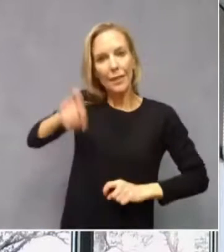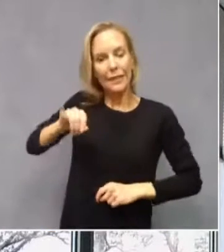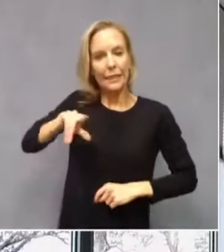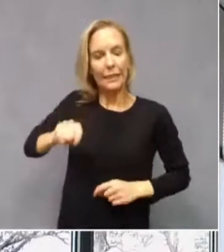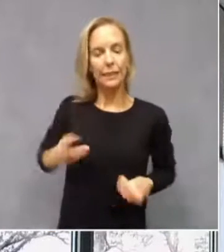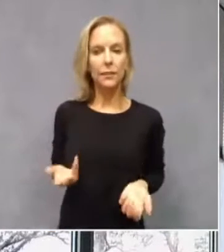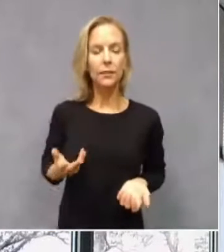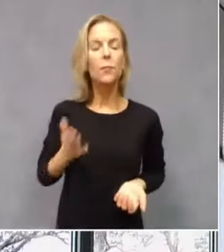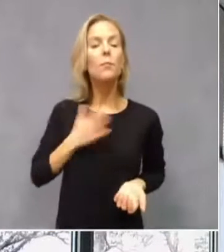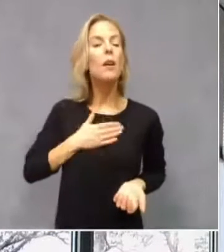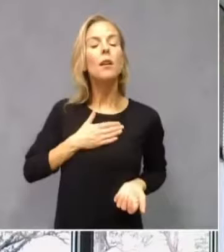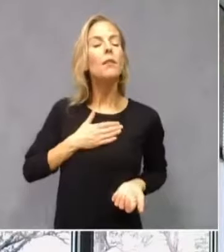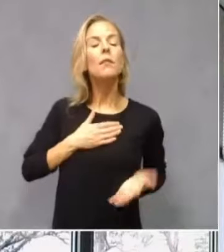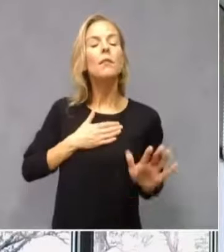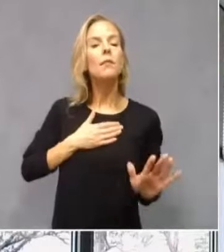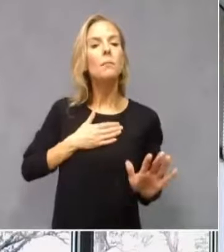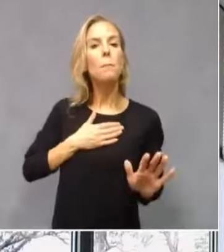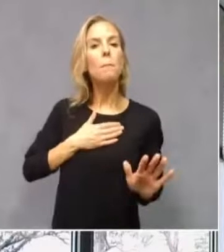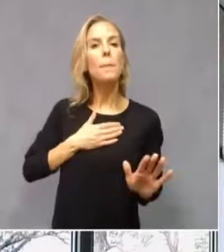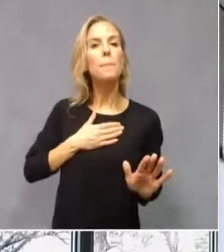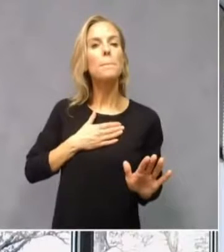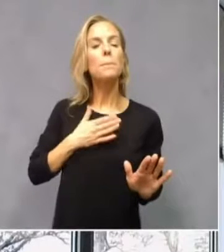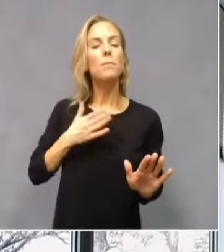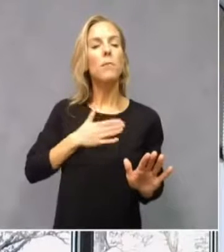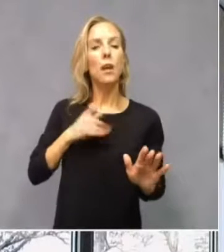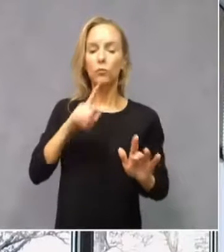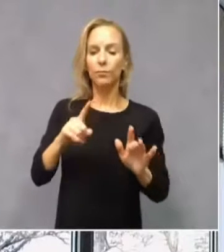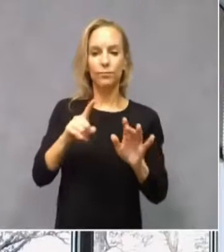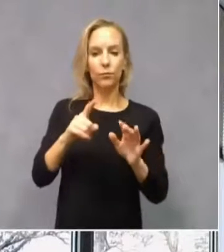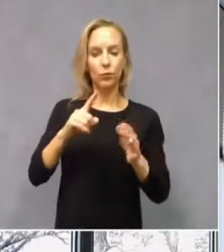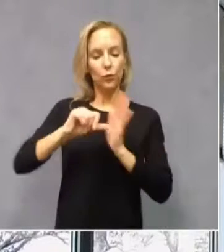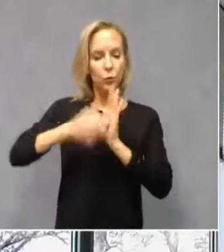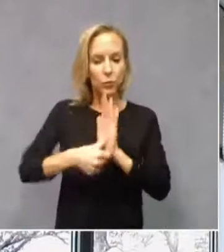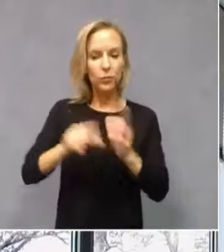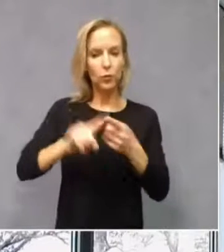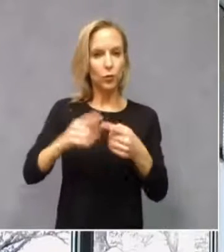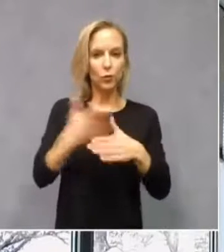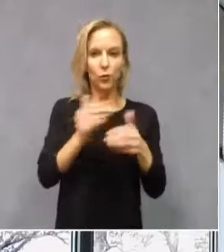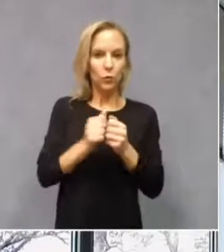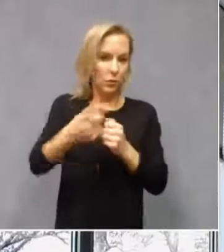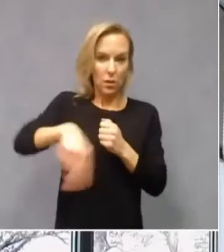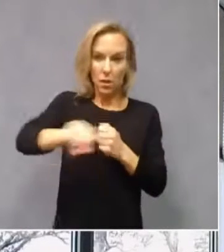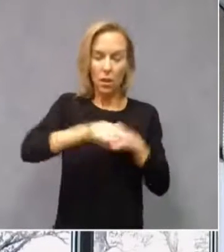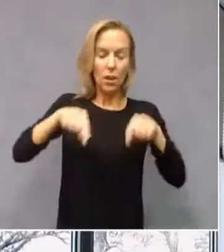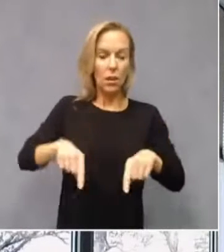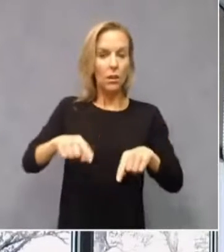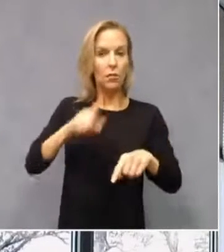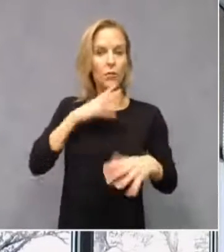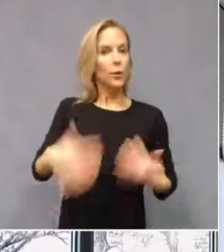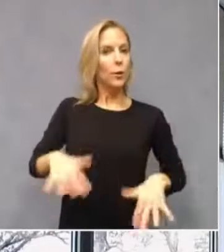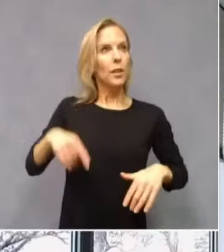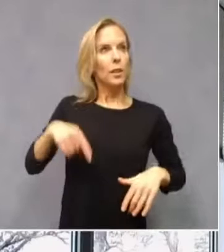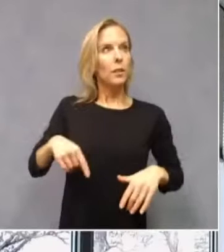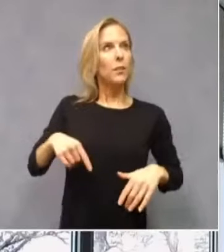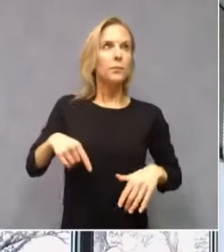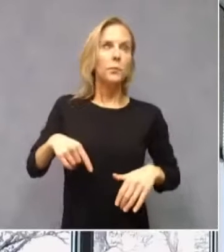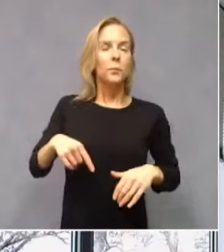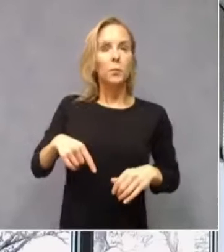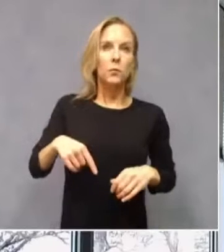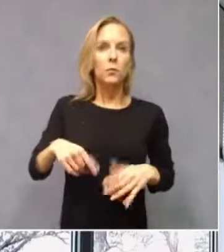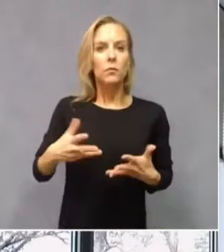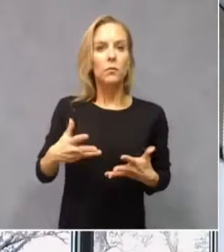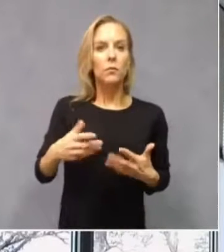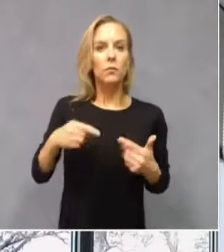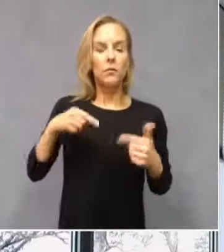my admonition to the state as we look into the next couple of days. It strikes me that this job has been so unrelenting